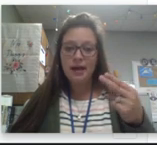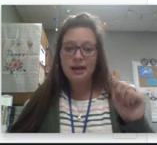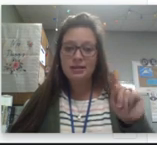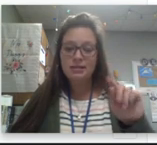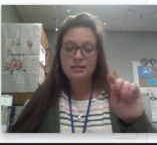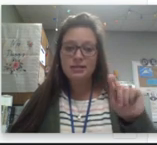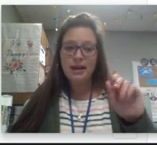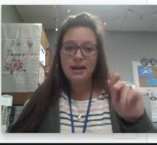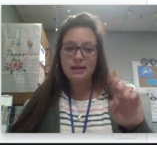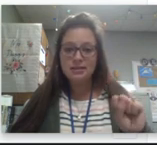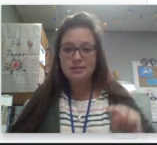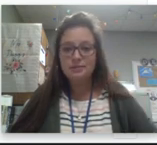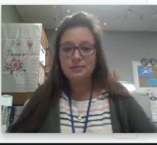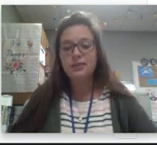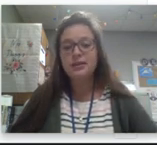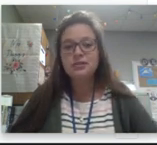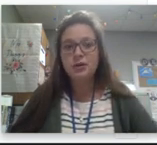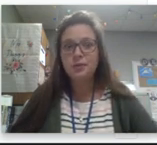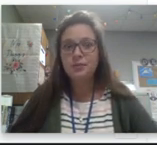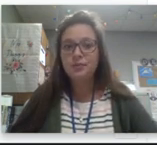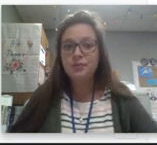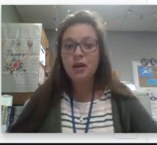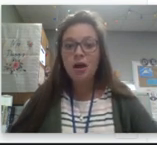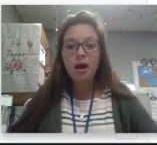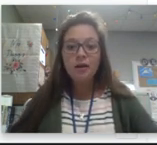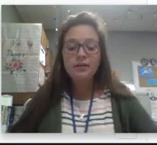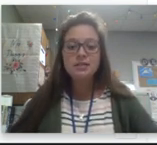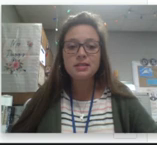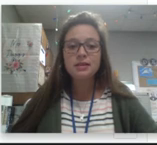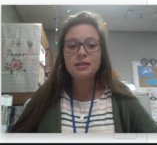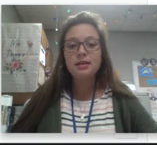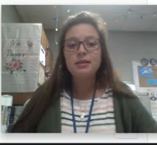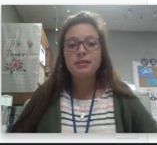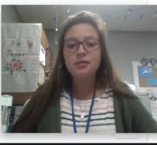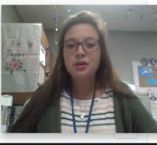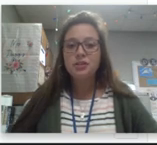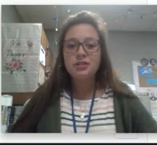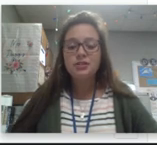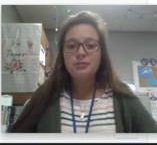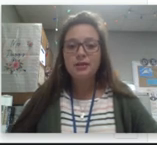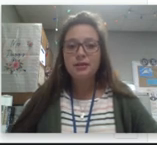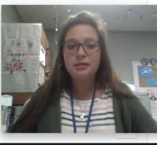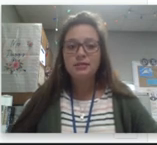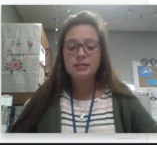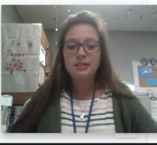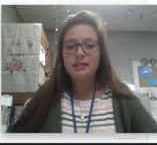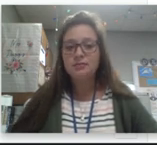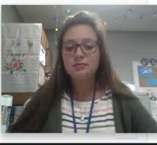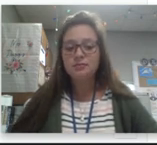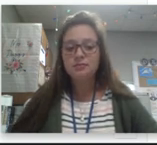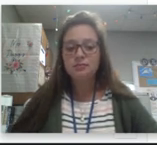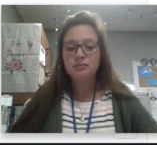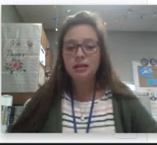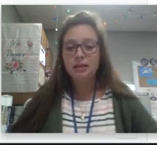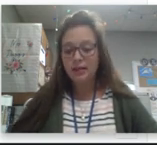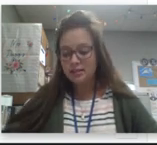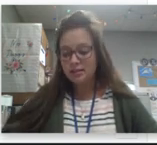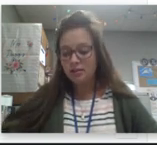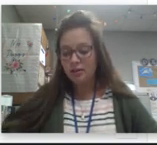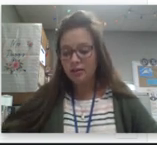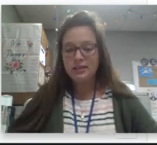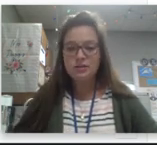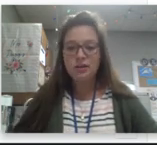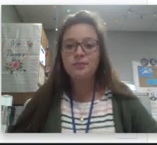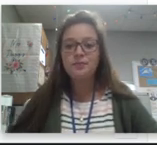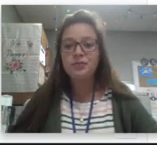time that takes. So obviously, the Rochester Method didn't